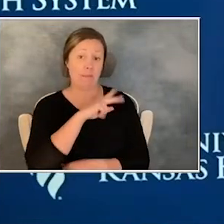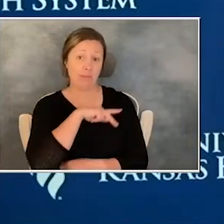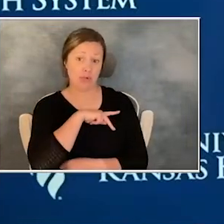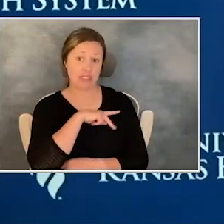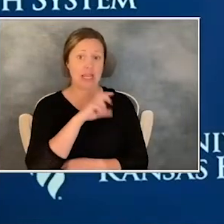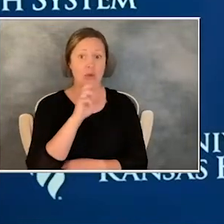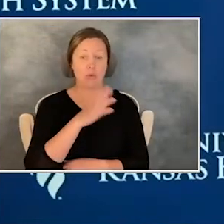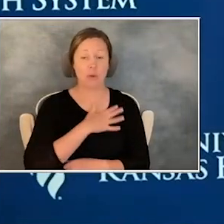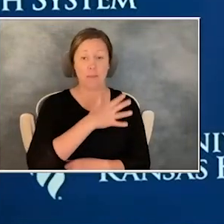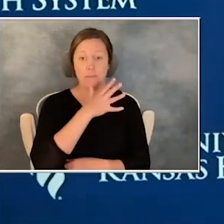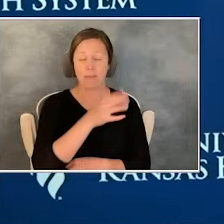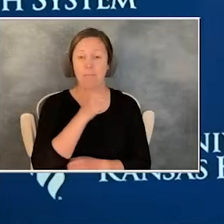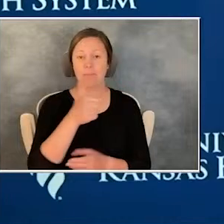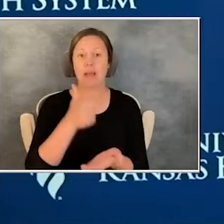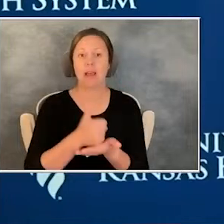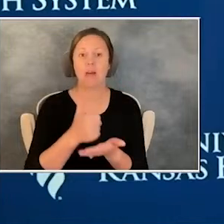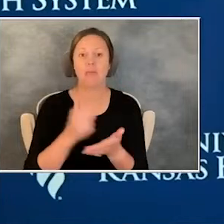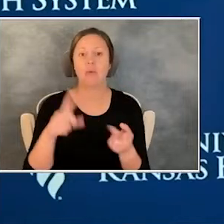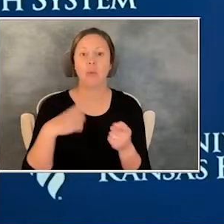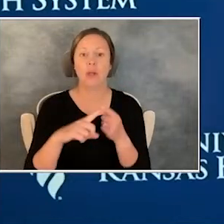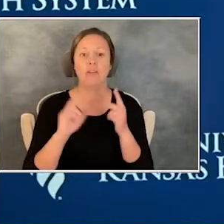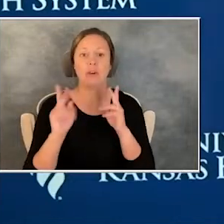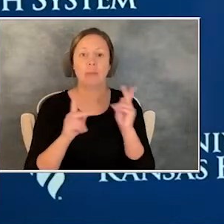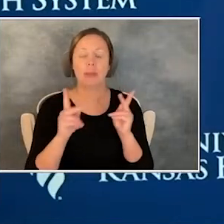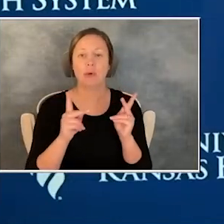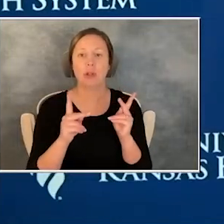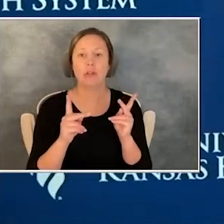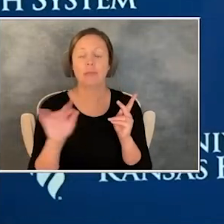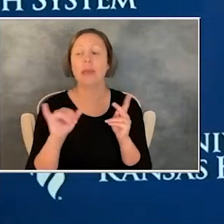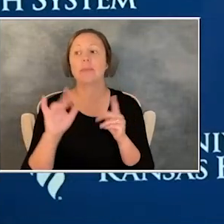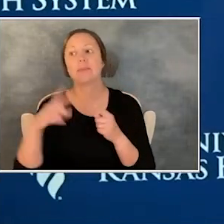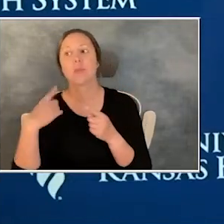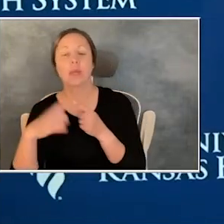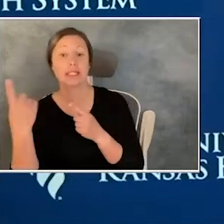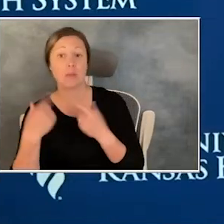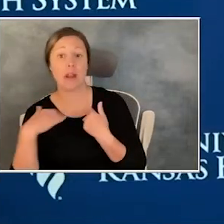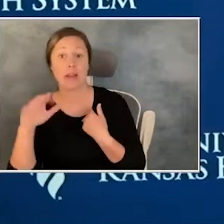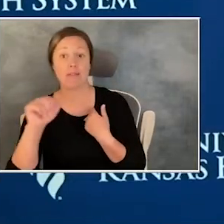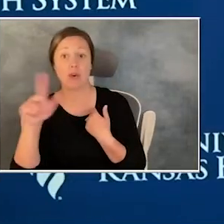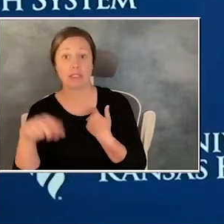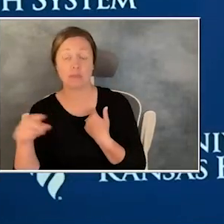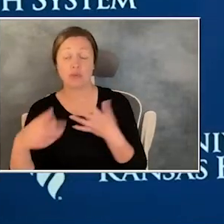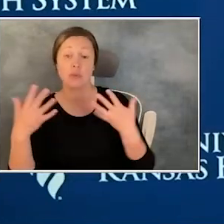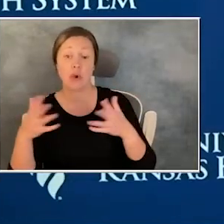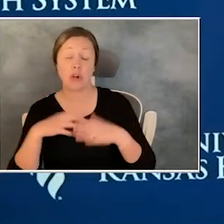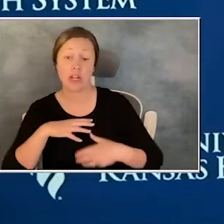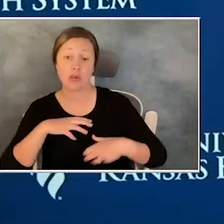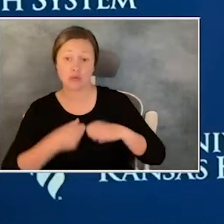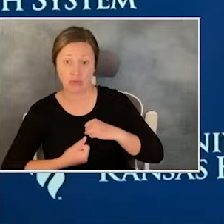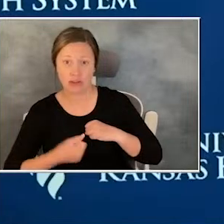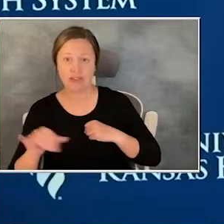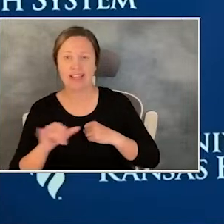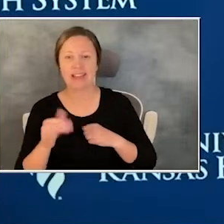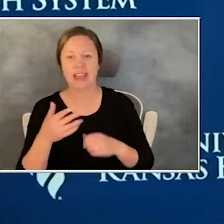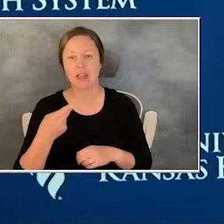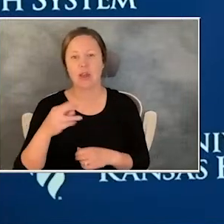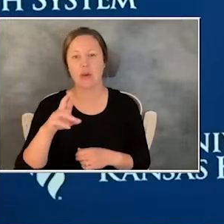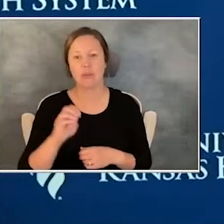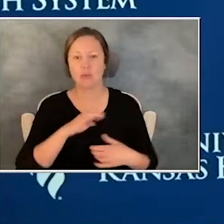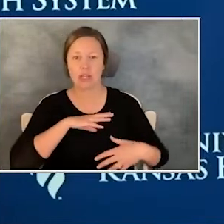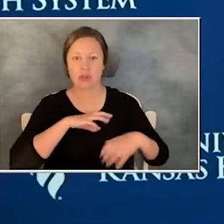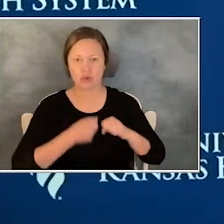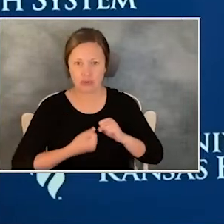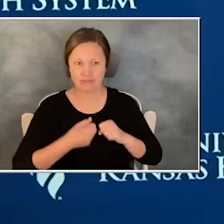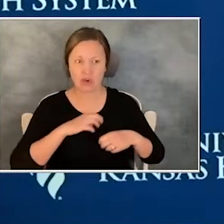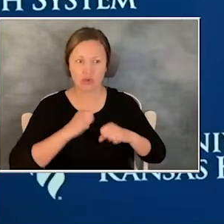when people would, when someone has Alzheimer's, you're already grieving and you're doing this pre-grief. You're grieving them while they're